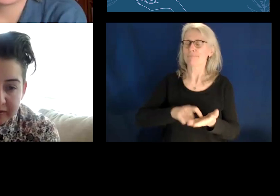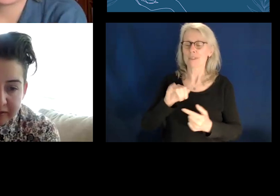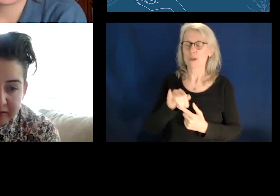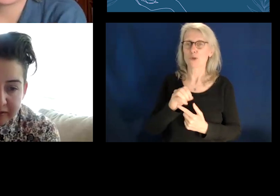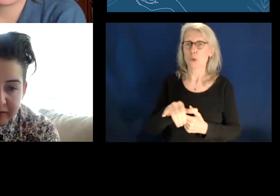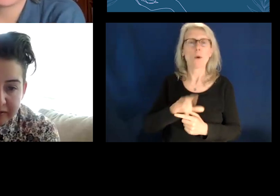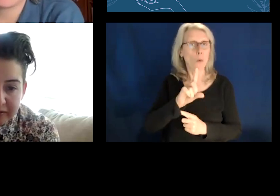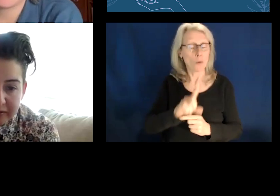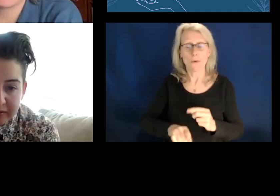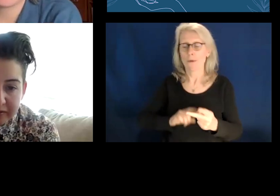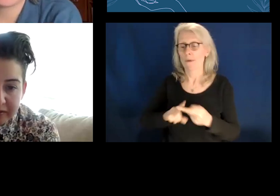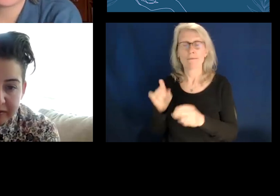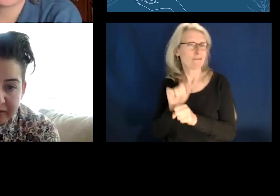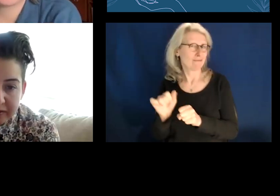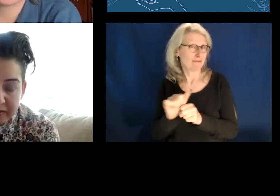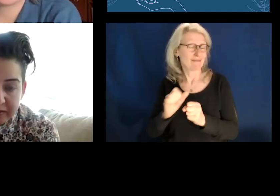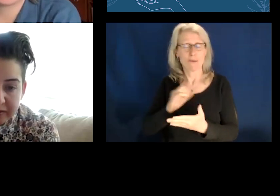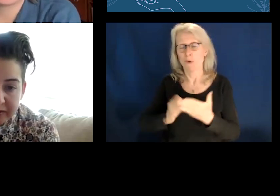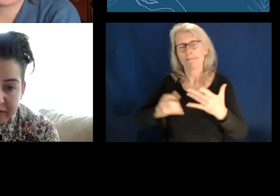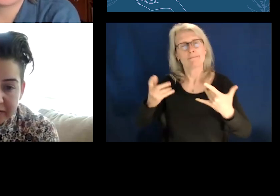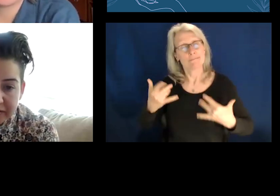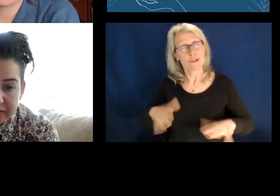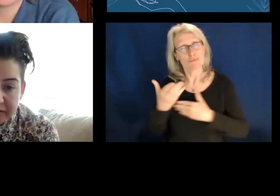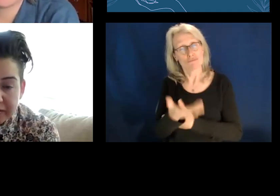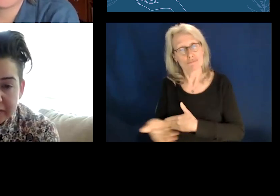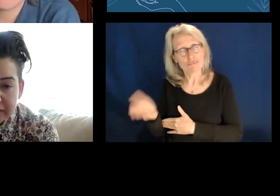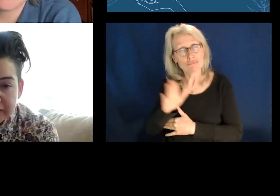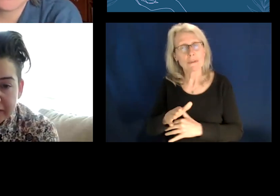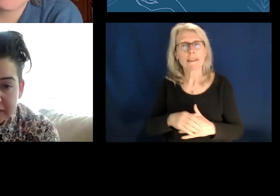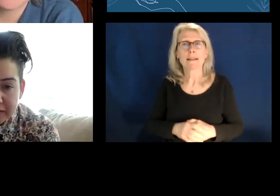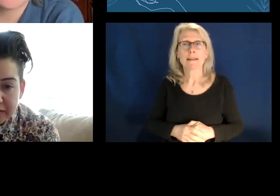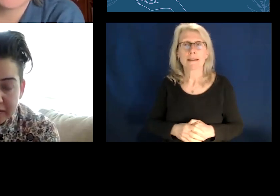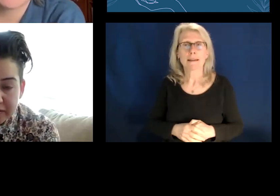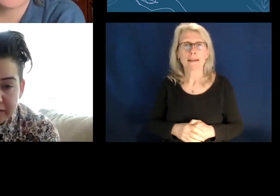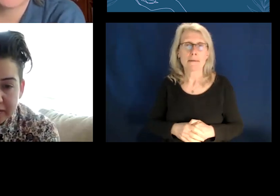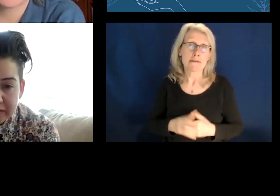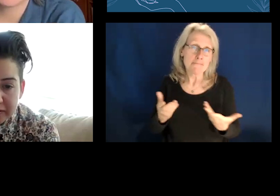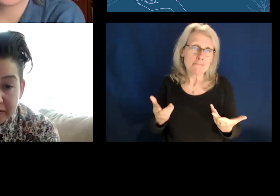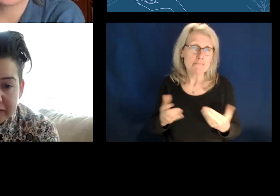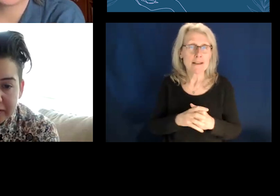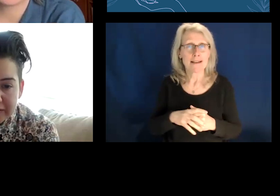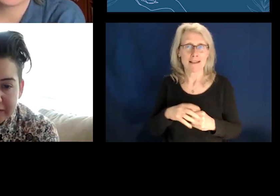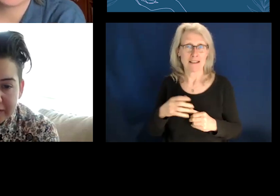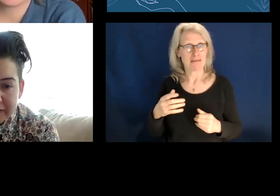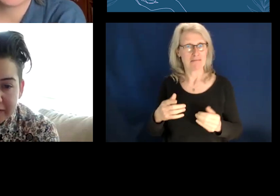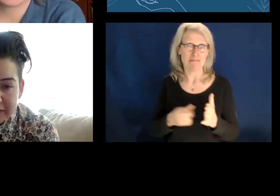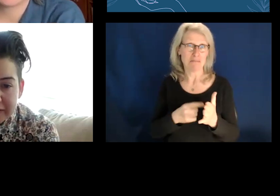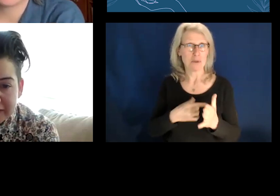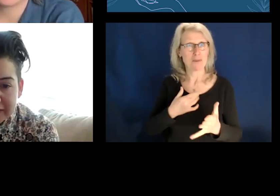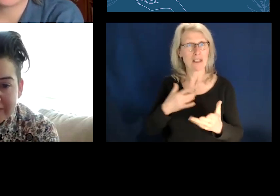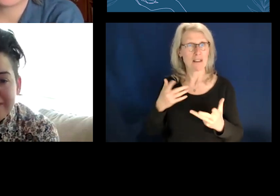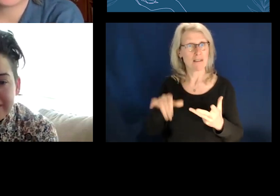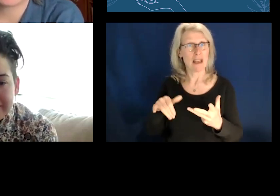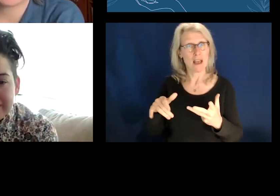or a session, as much as, you know, we all maybe don't want to call it a day, we feel